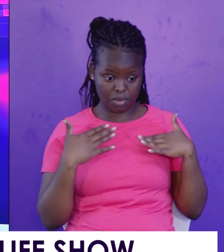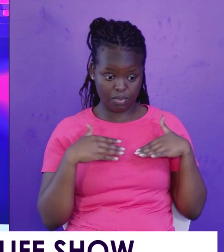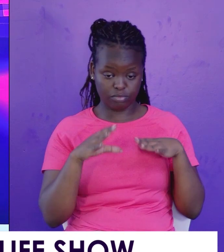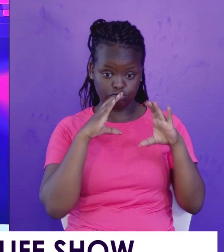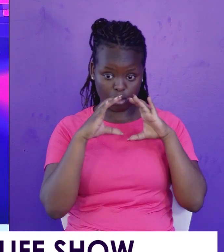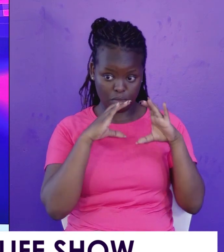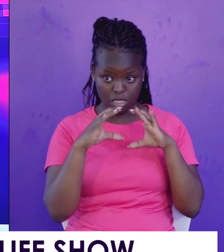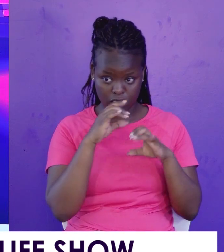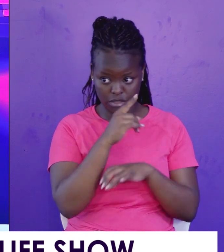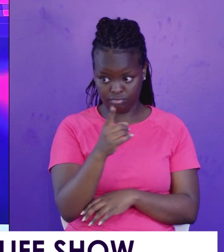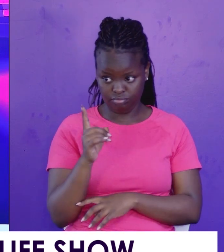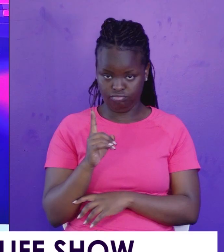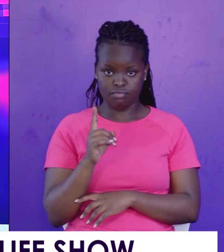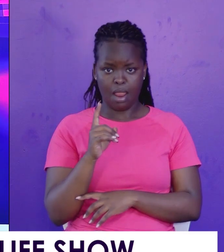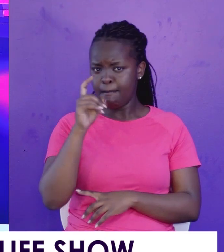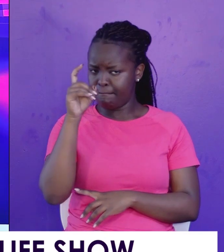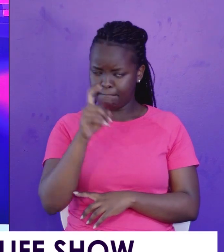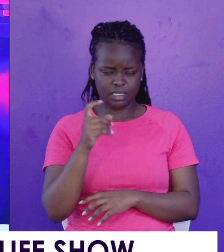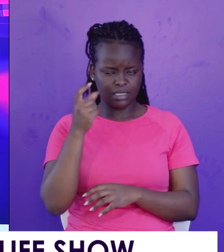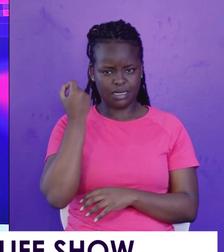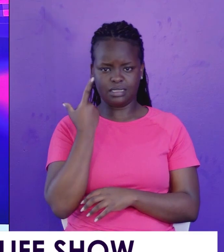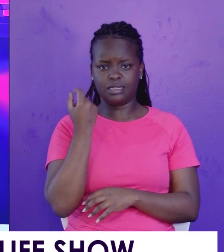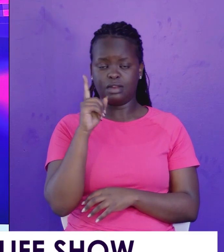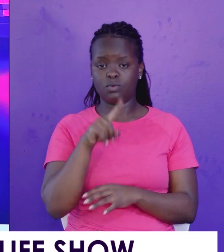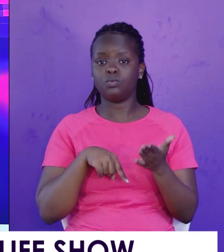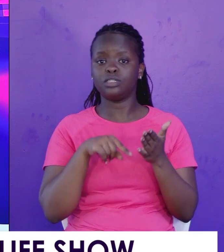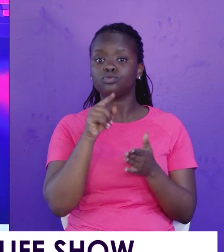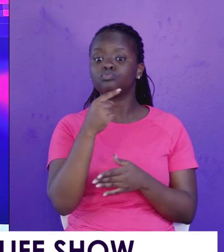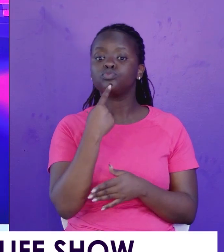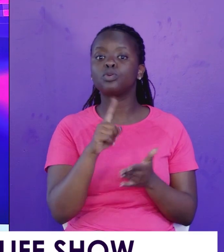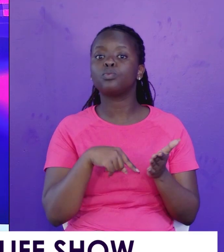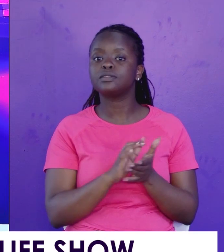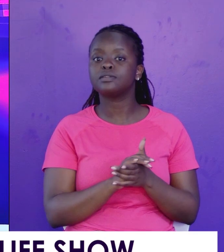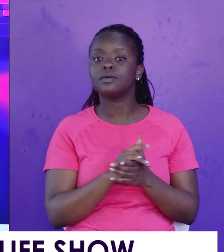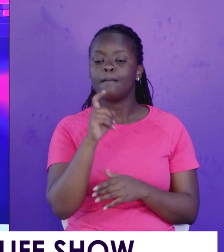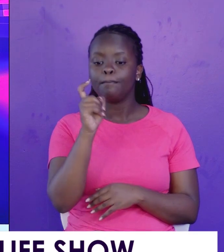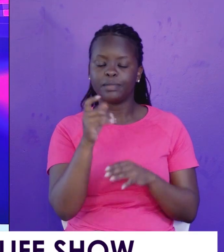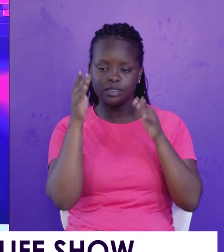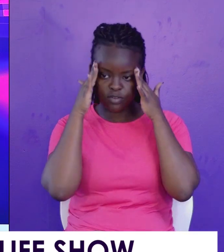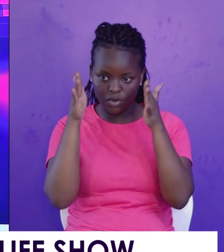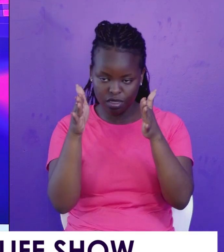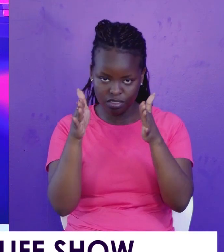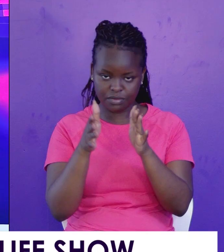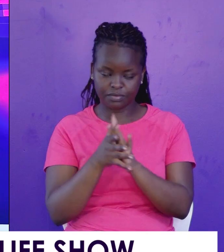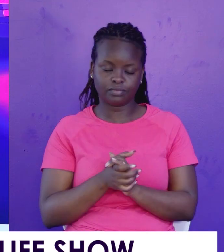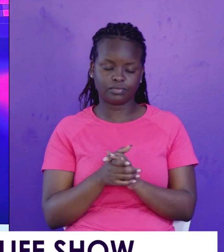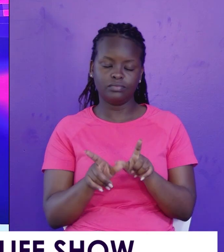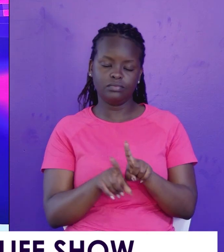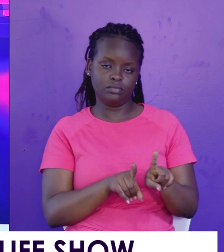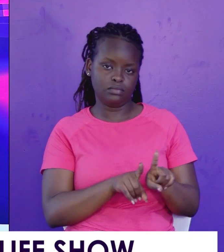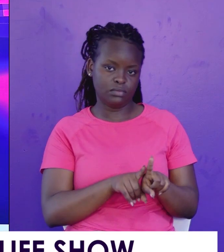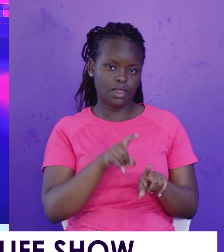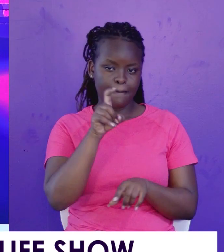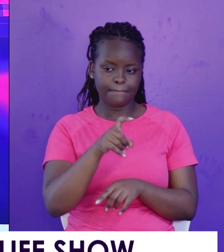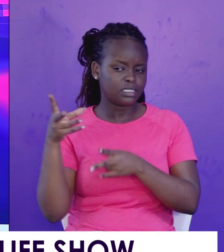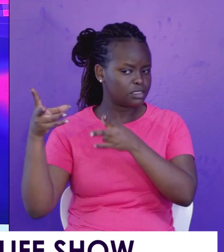communicating to, Yeah. you must be able to make them understand what you're saying. You must pay attention to what they are saying also. Right. You must hear